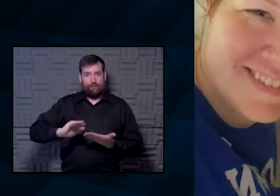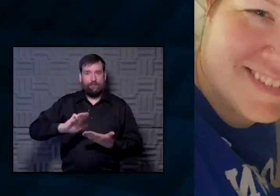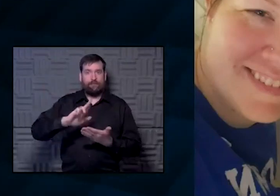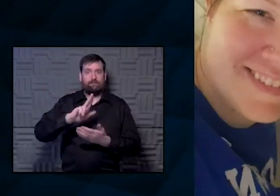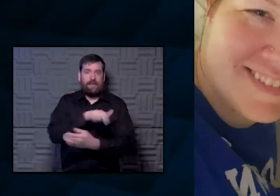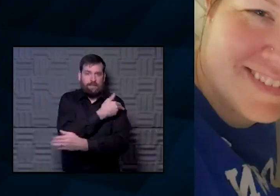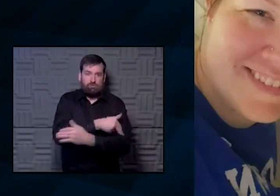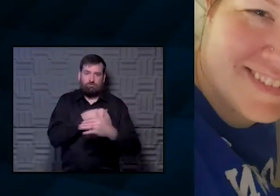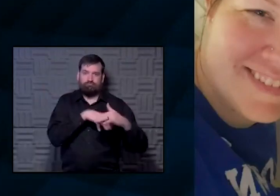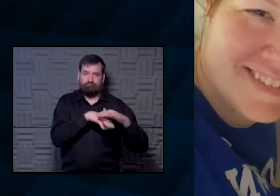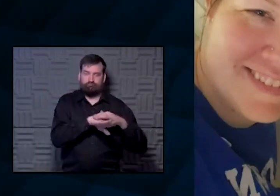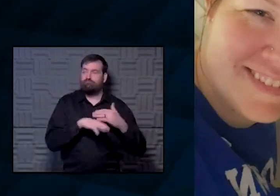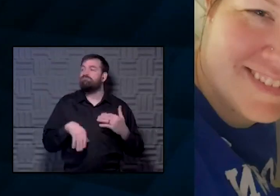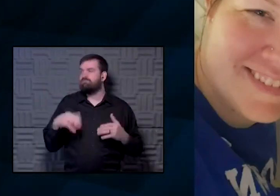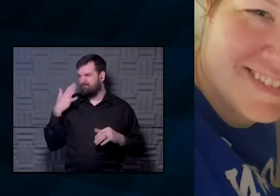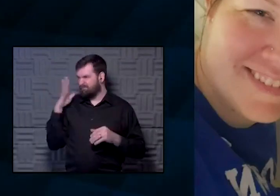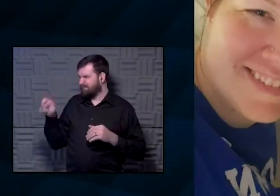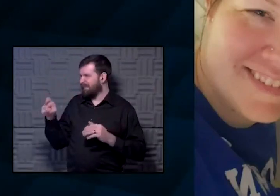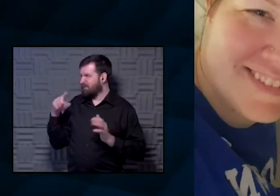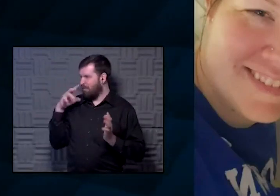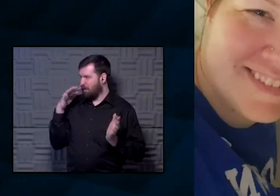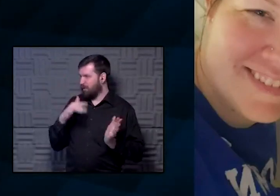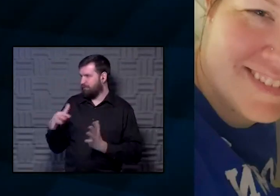I know you had to look at that.